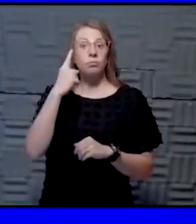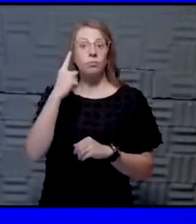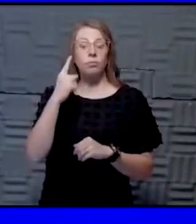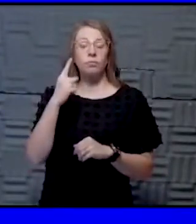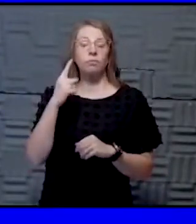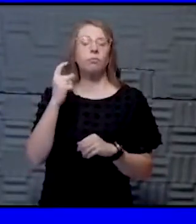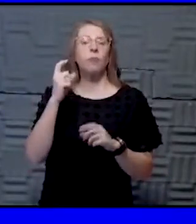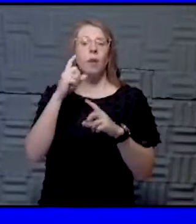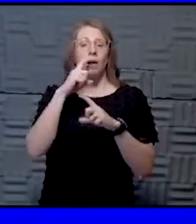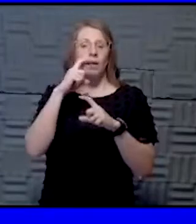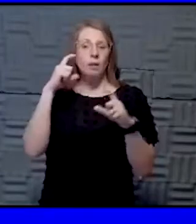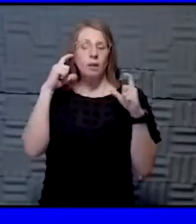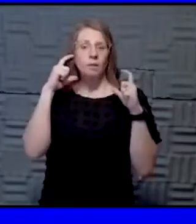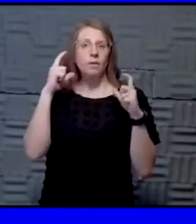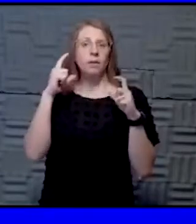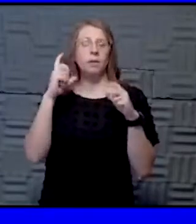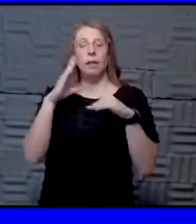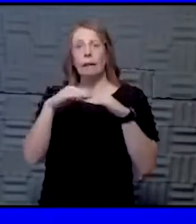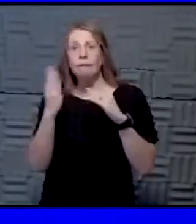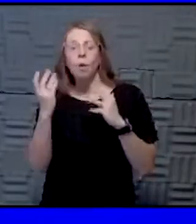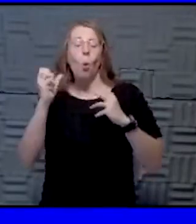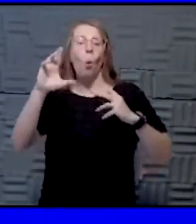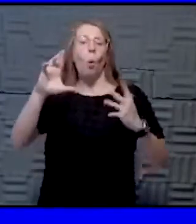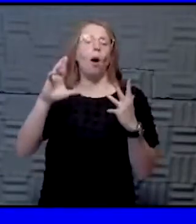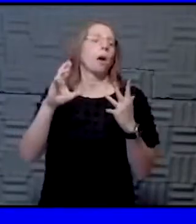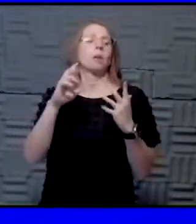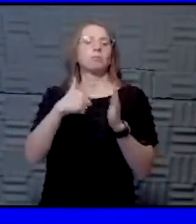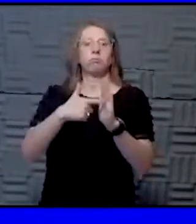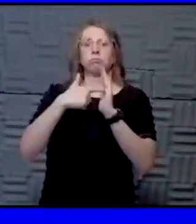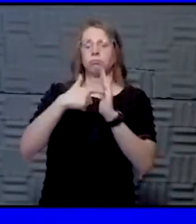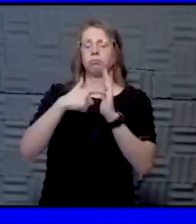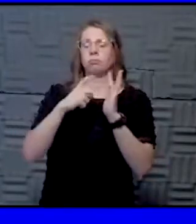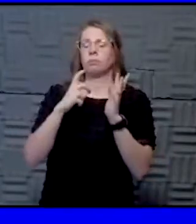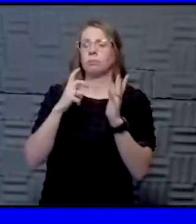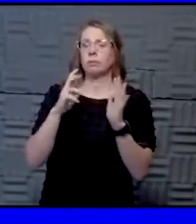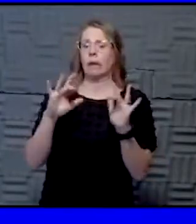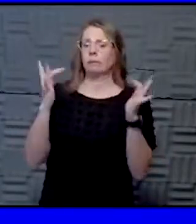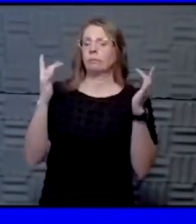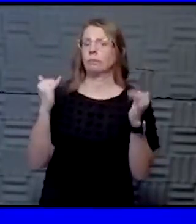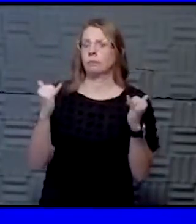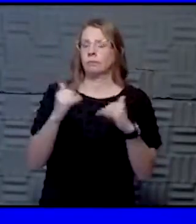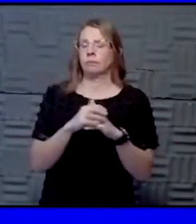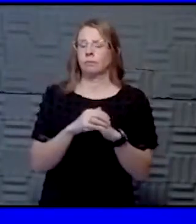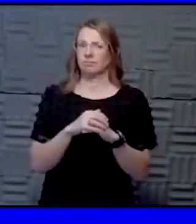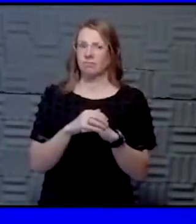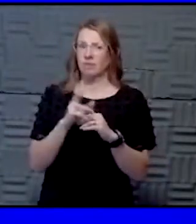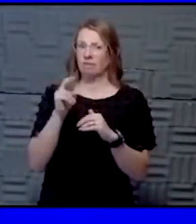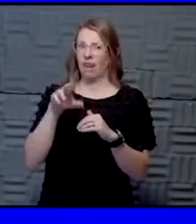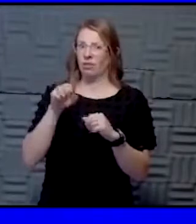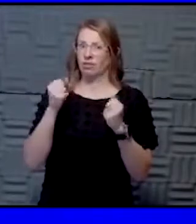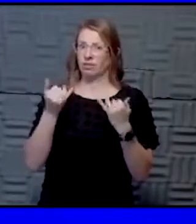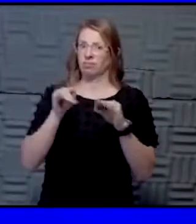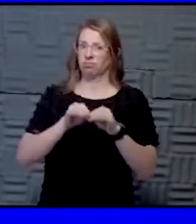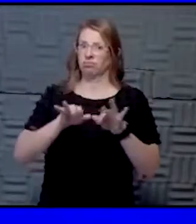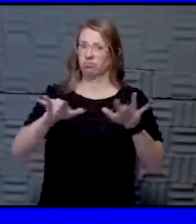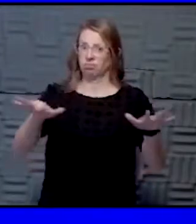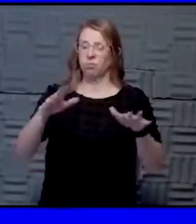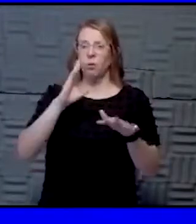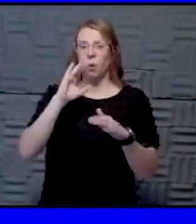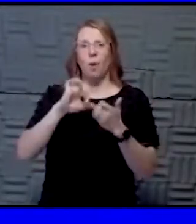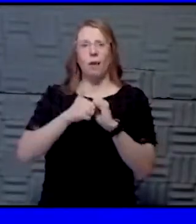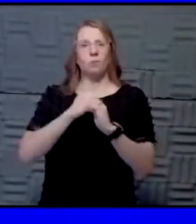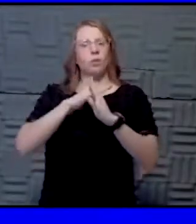in the mandates or the restrictions doesn't mean the virus is gone. And we know how to protect each other from this.